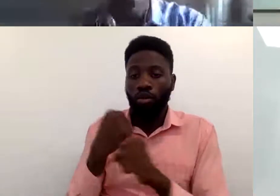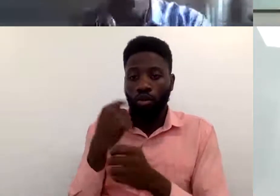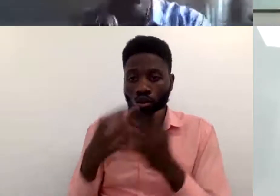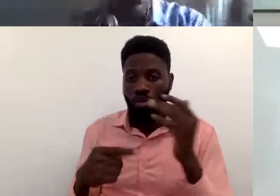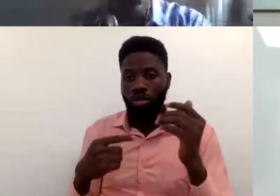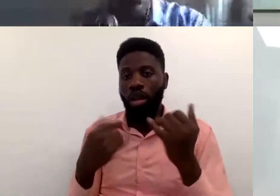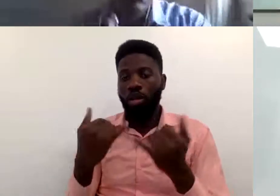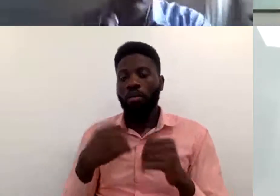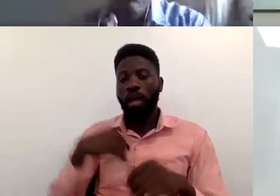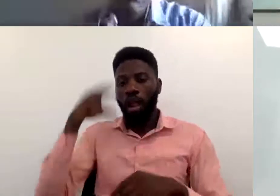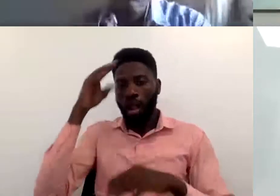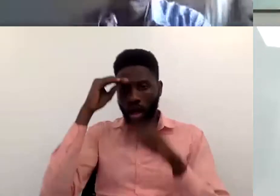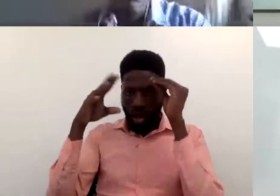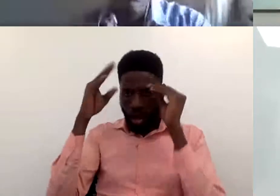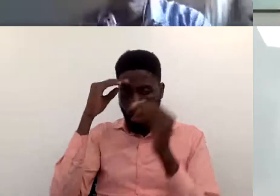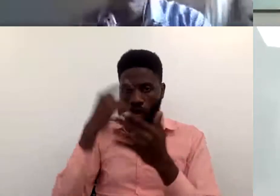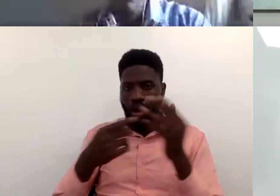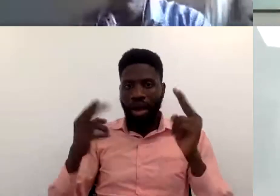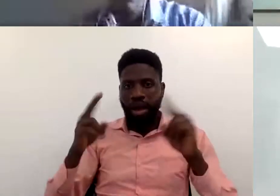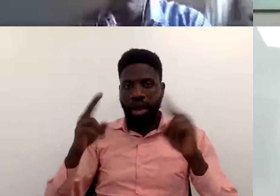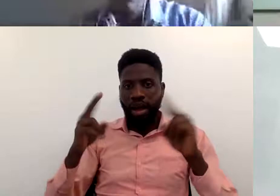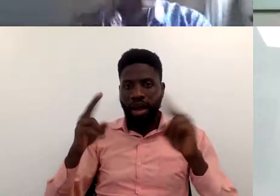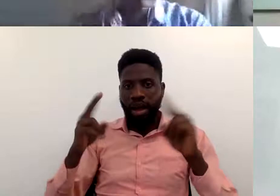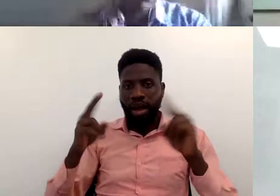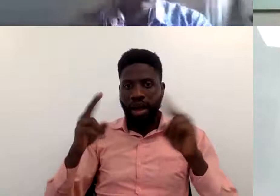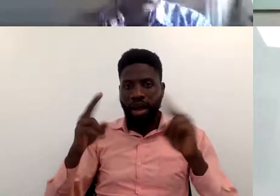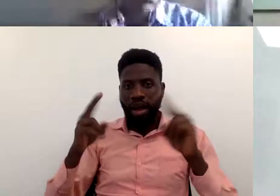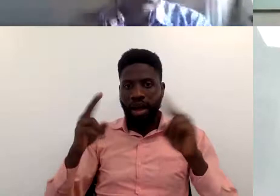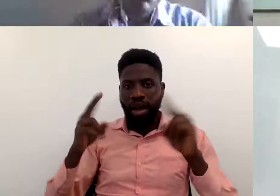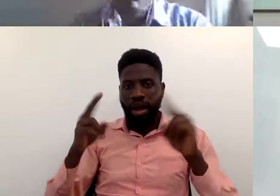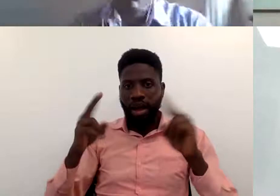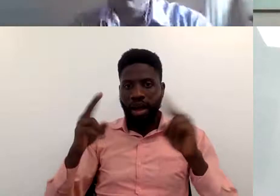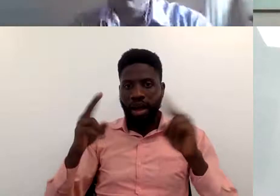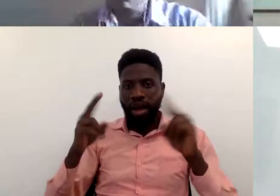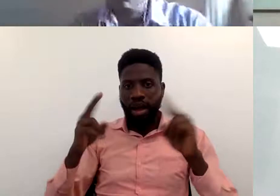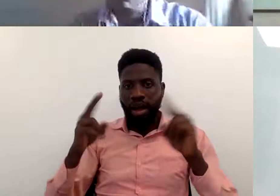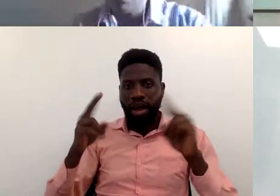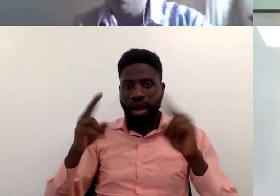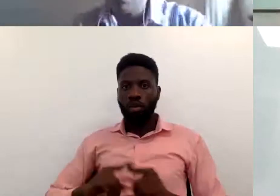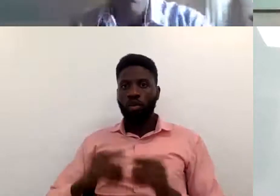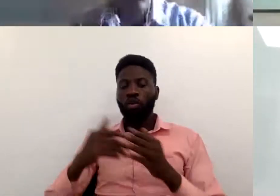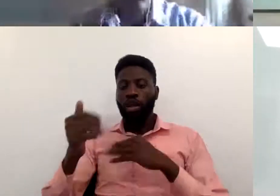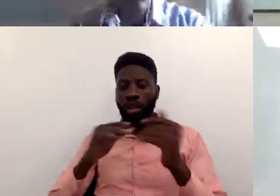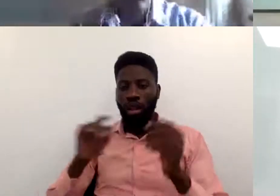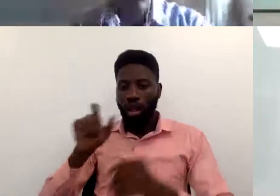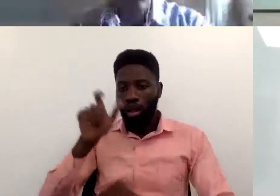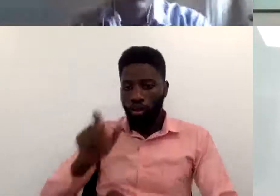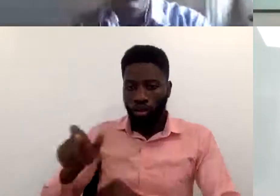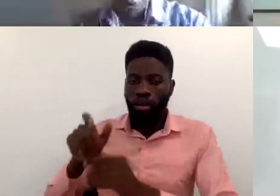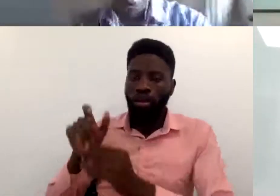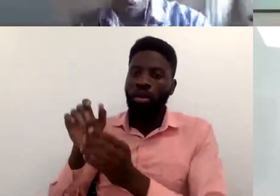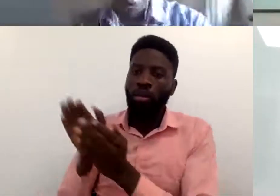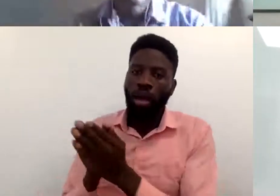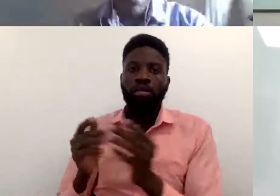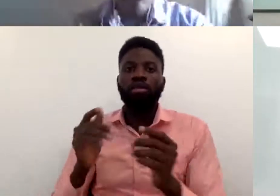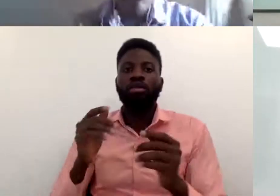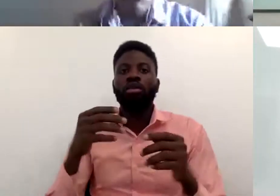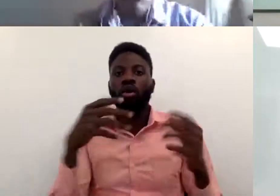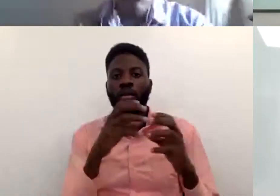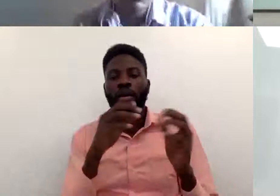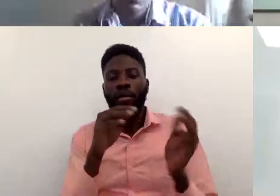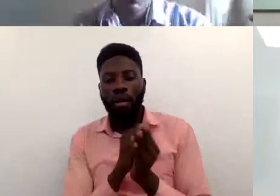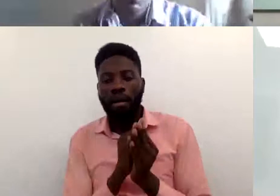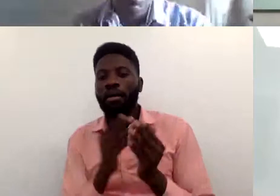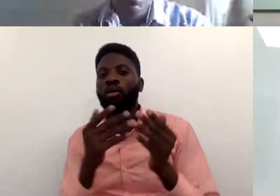what's happening in every field within the organization, whether it's from our retail banking or our corporate banking, or whether it's